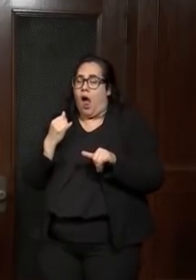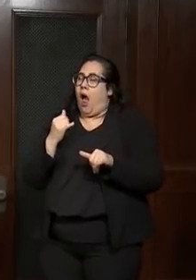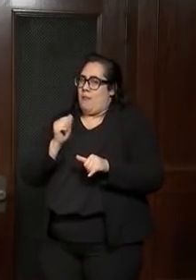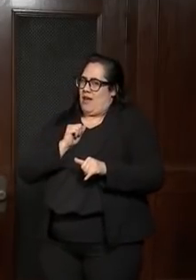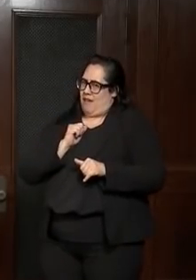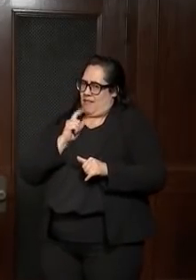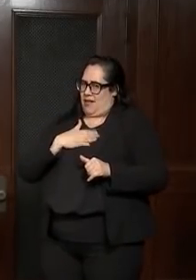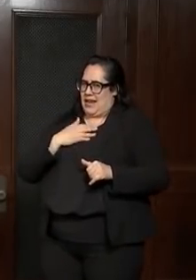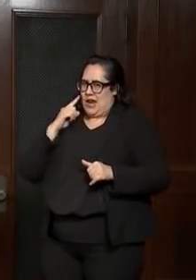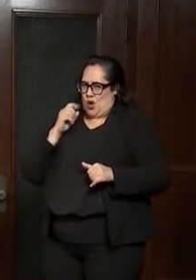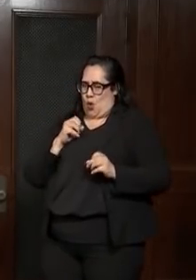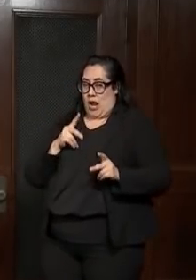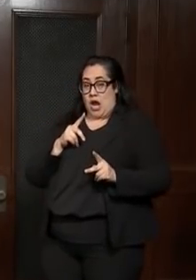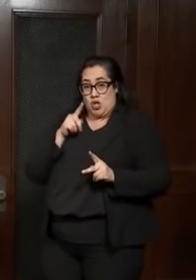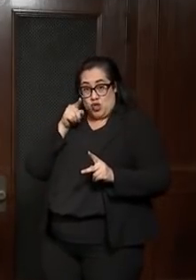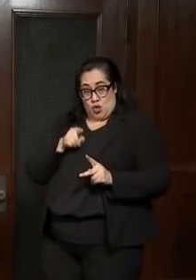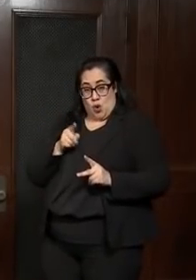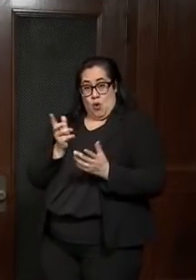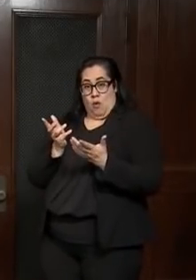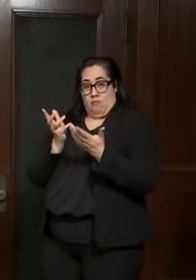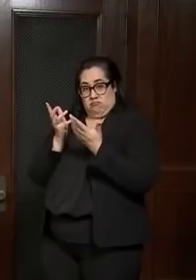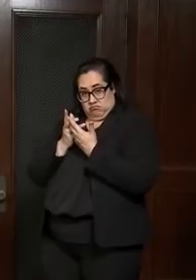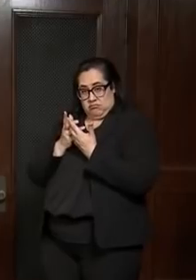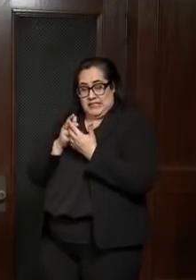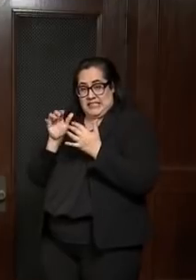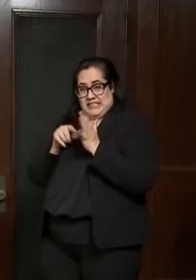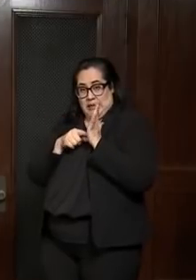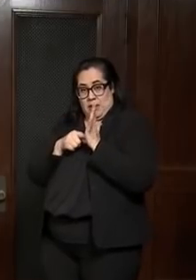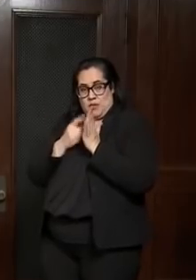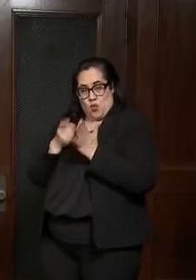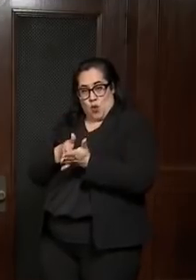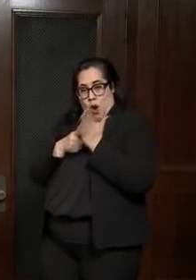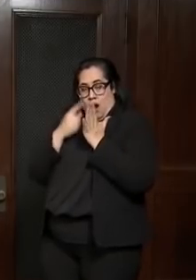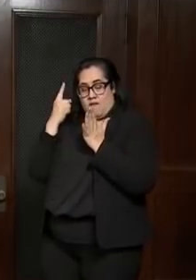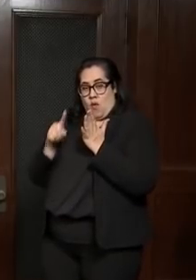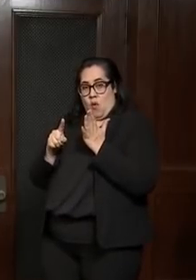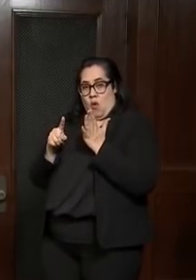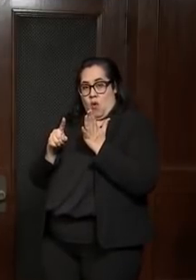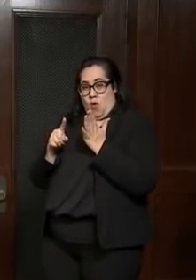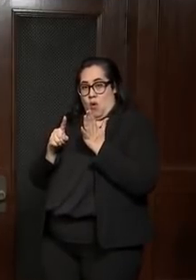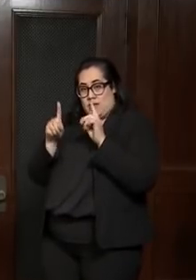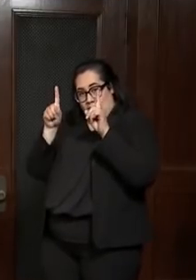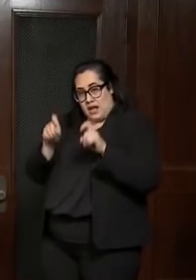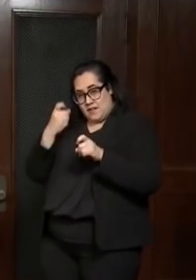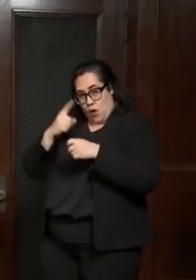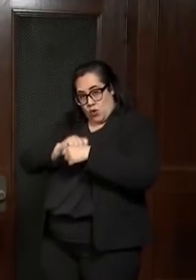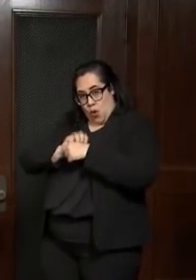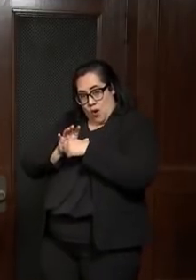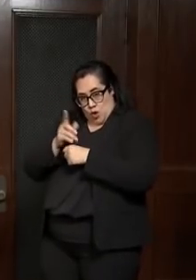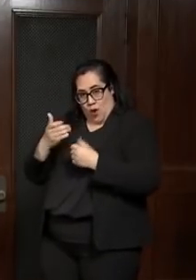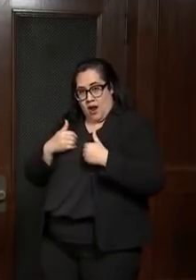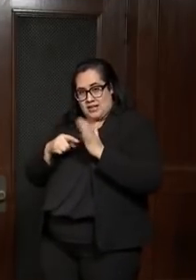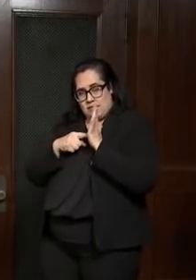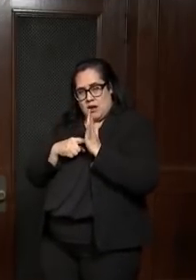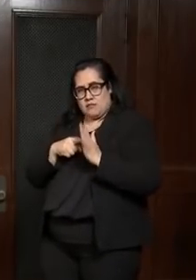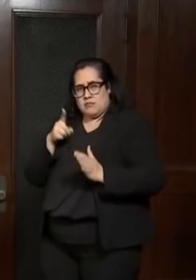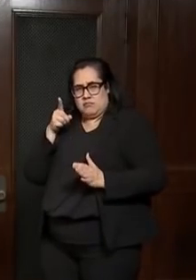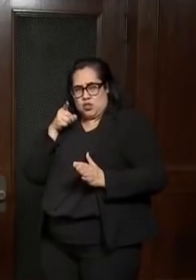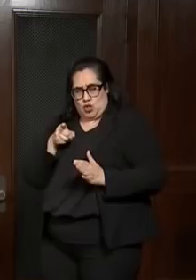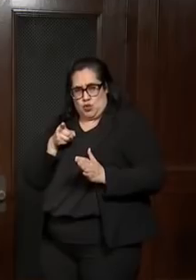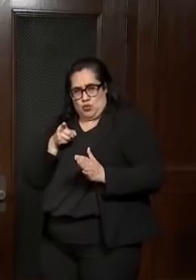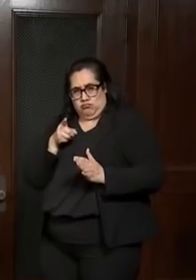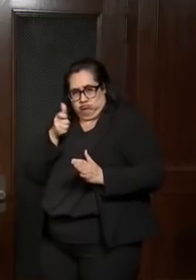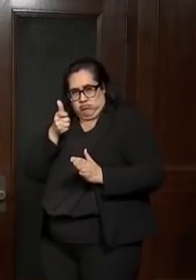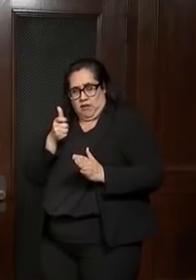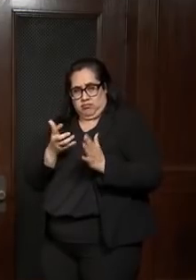doing okay. Did you meet the symptoms necessary for a test for coronavirus? Would you meet the